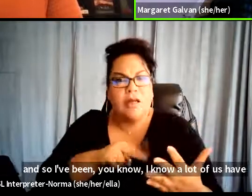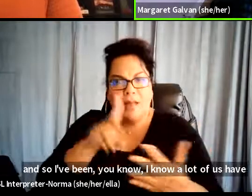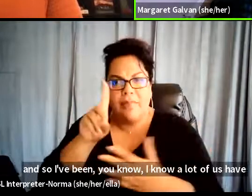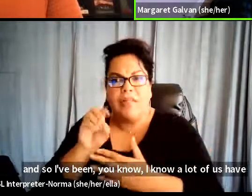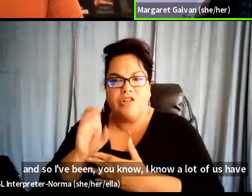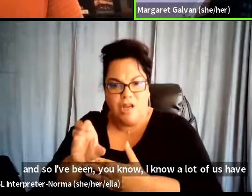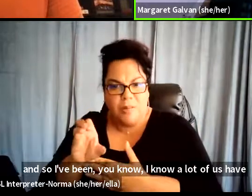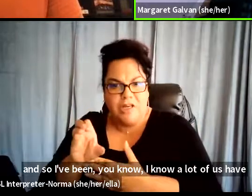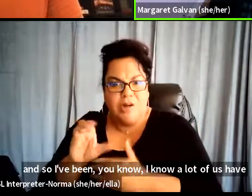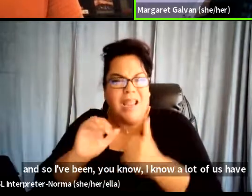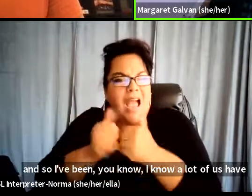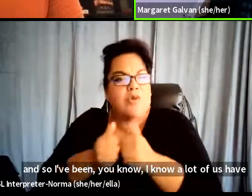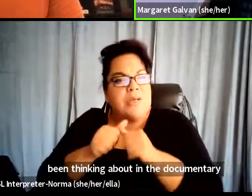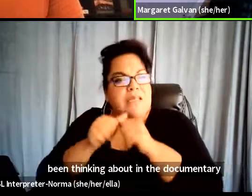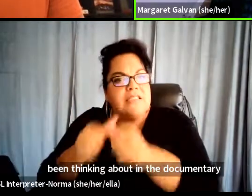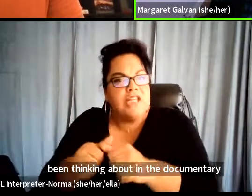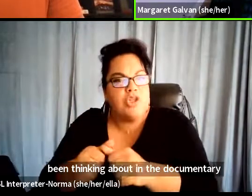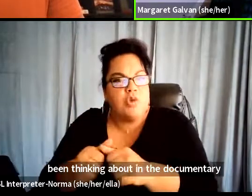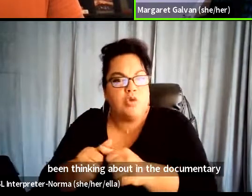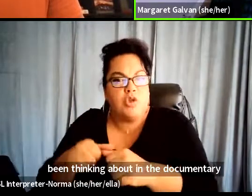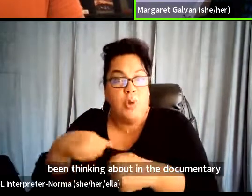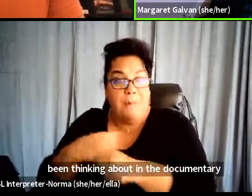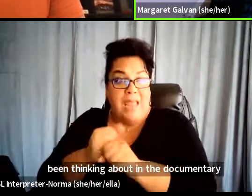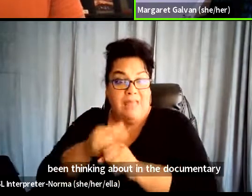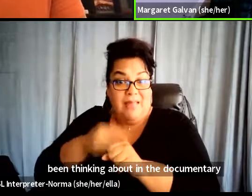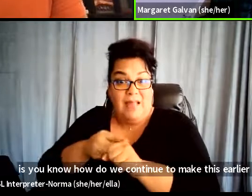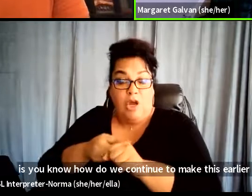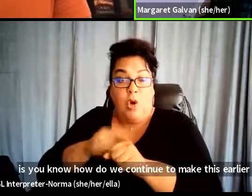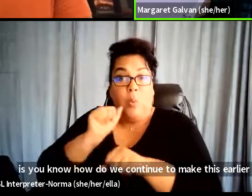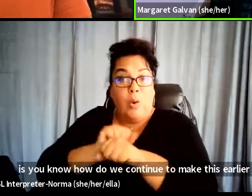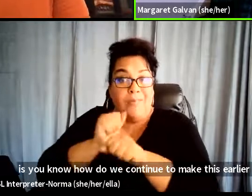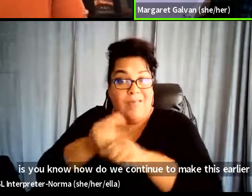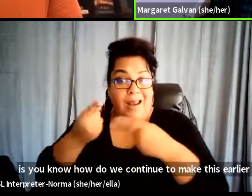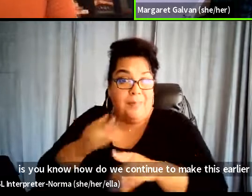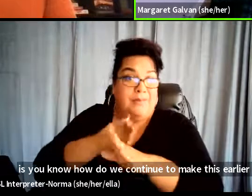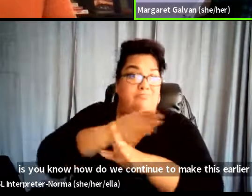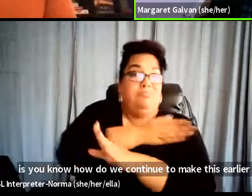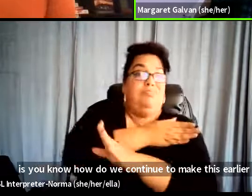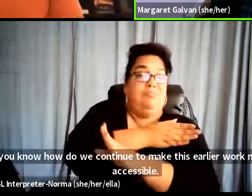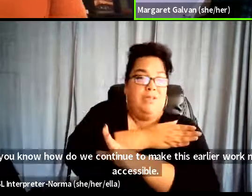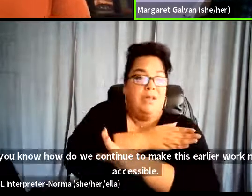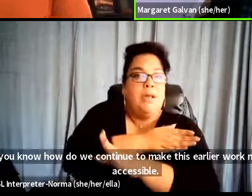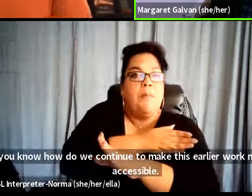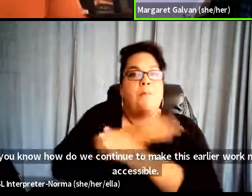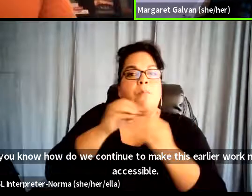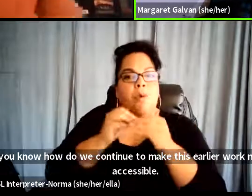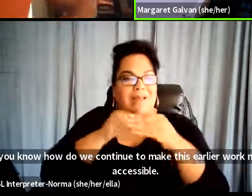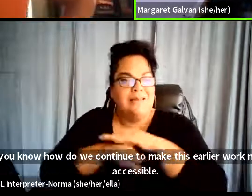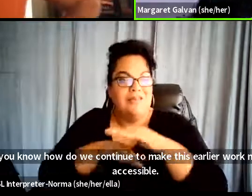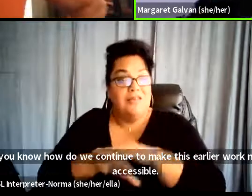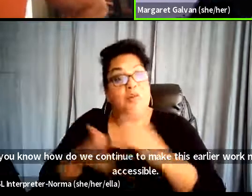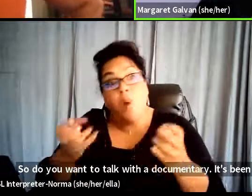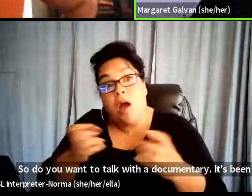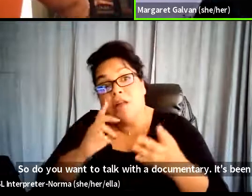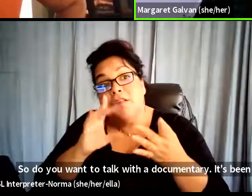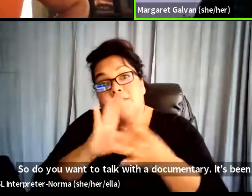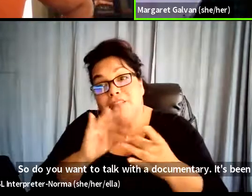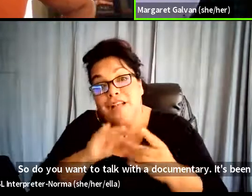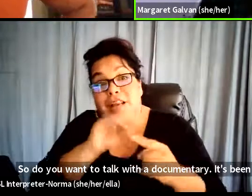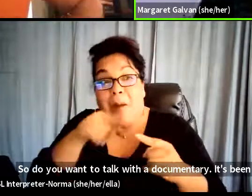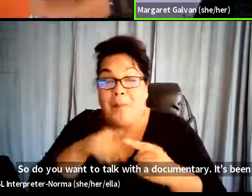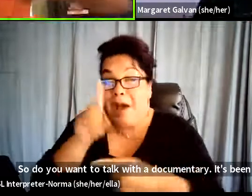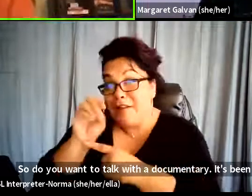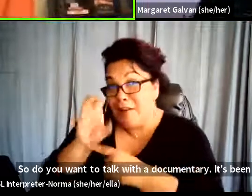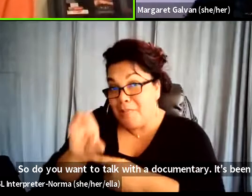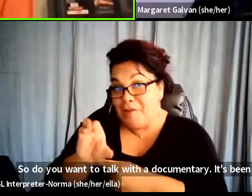is, you how do we continue to make this earlier work more accessible? Um, so do you want to talk about Uh, it's been winning a lot of awards.